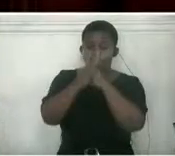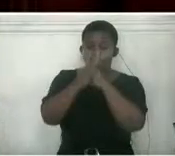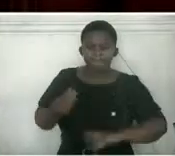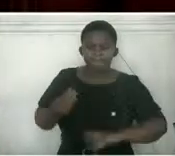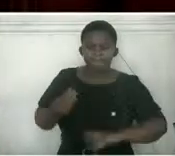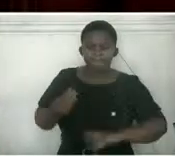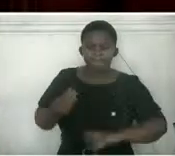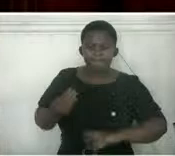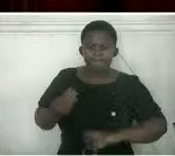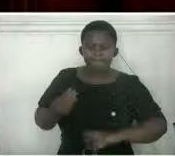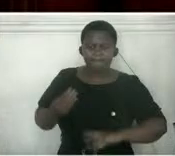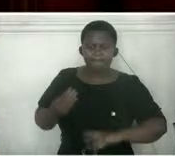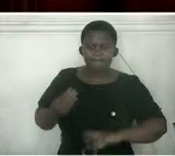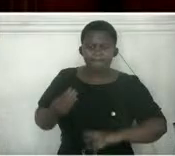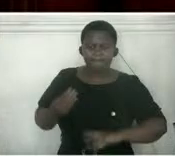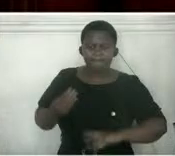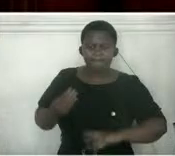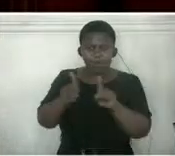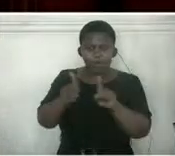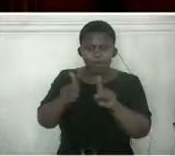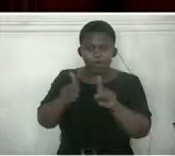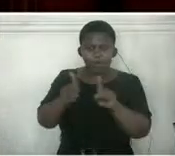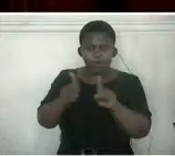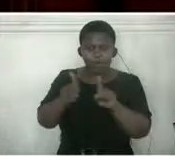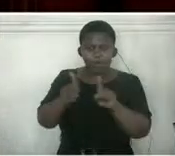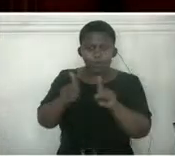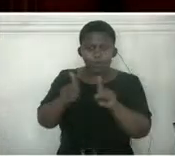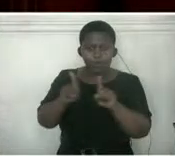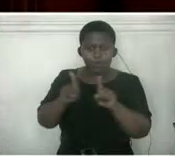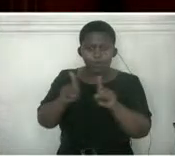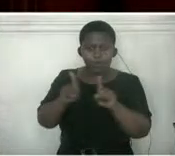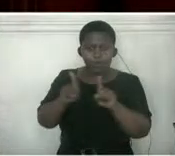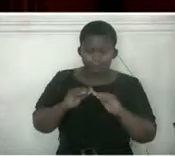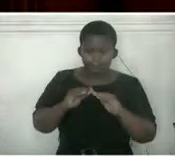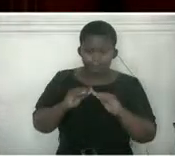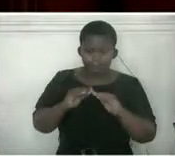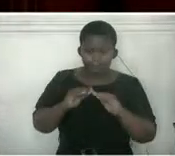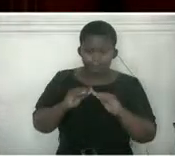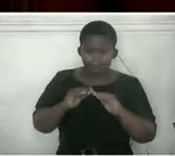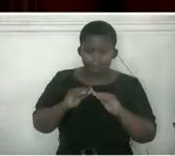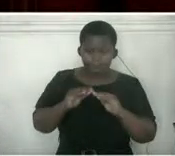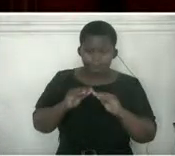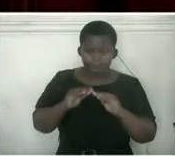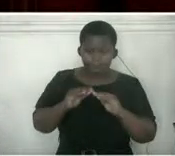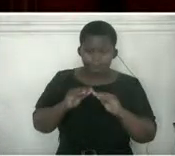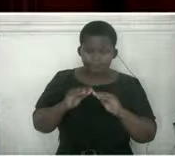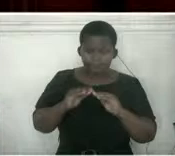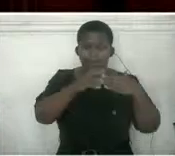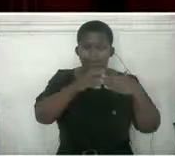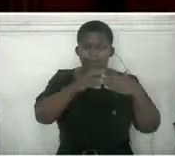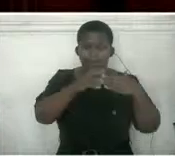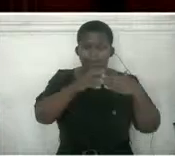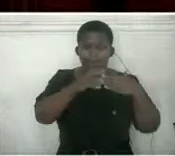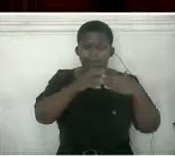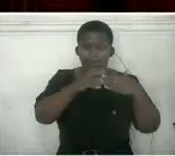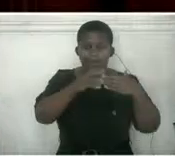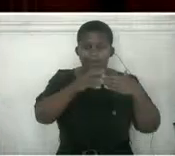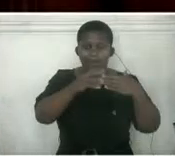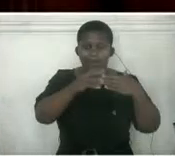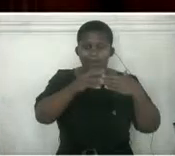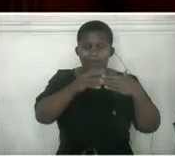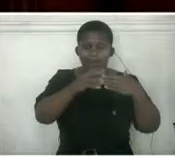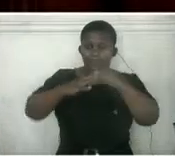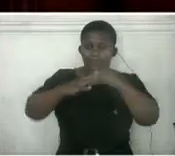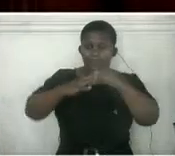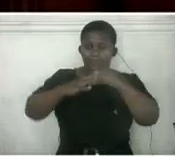founded on hope and taught never to despair. Our undisputable leadership in building peace